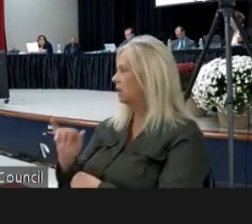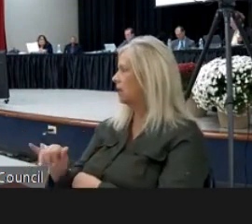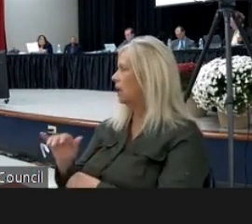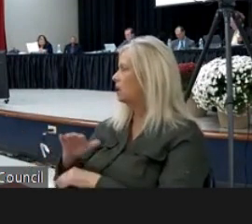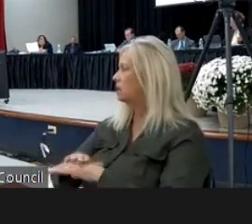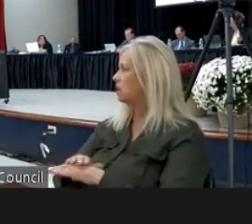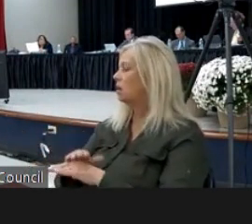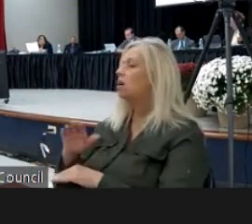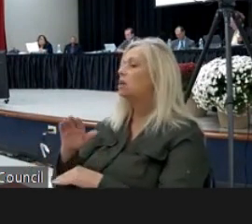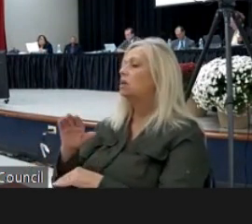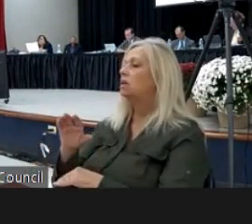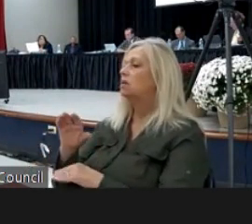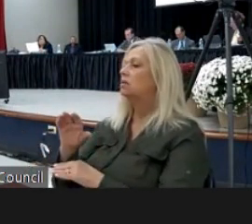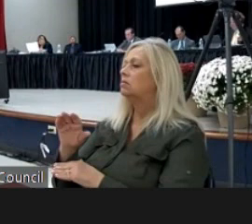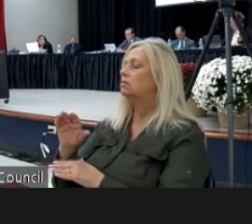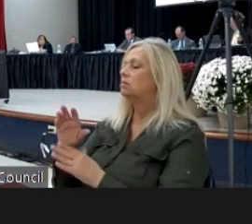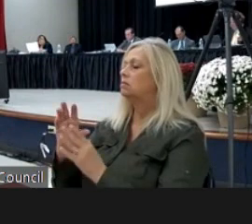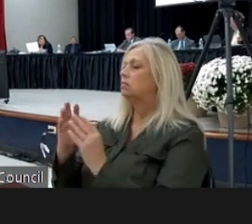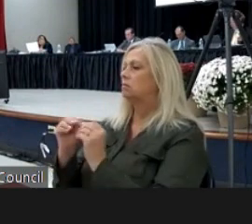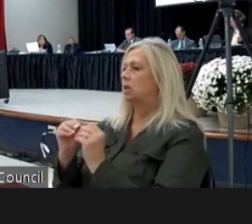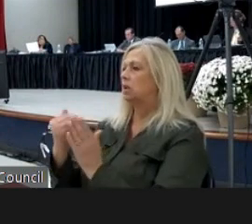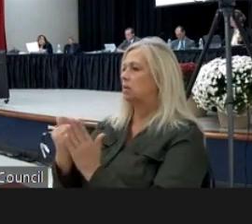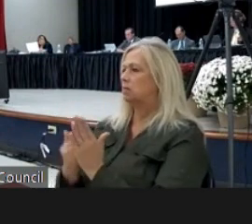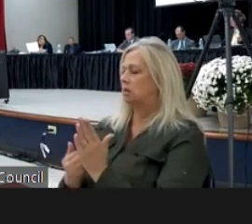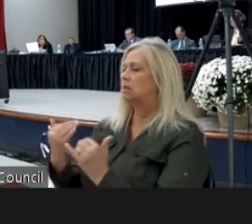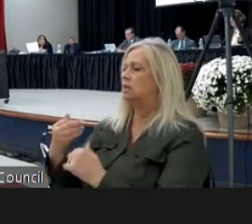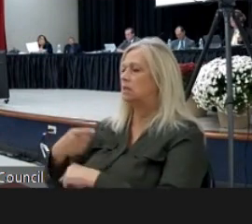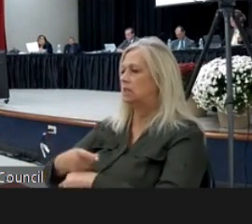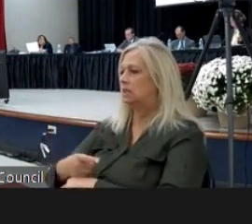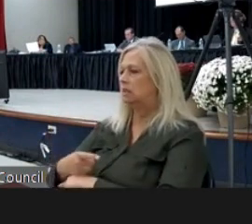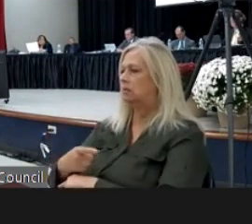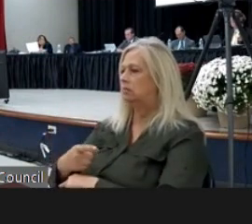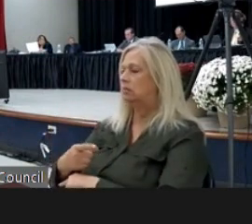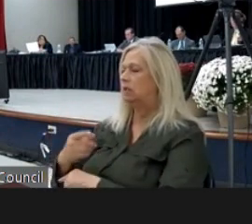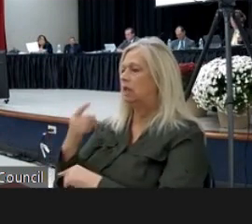read. If there are any questions?